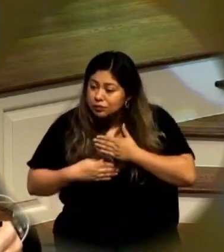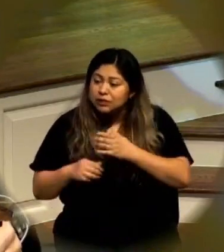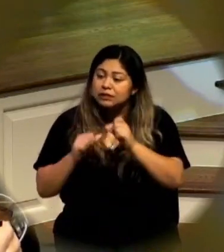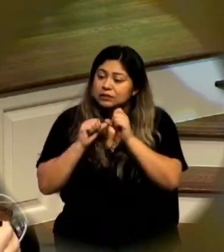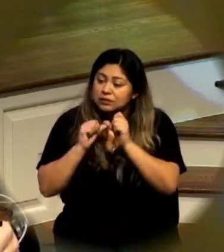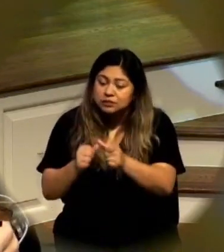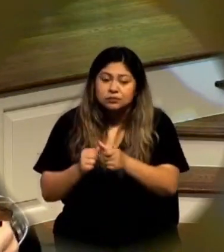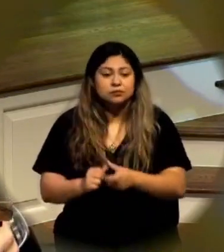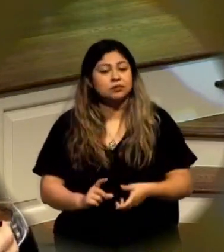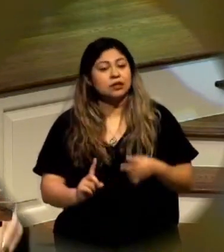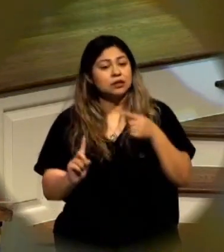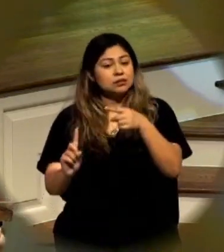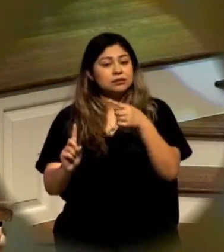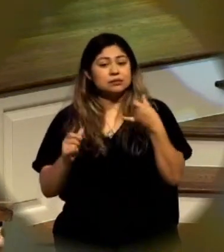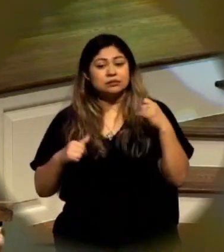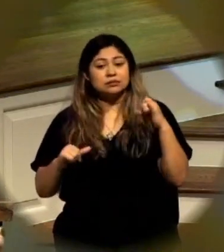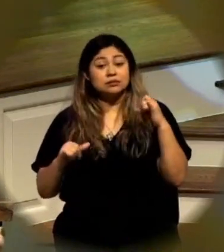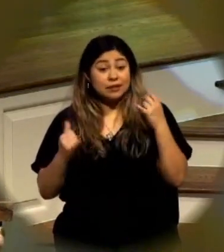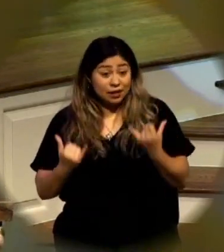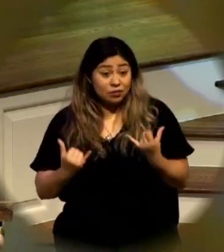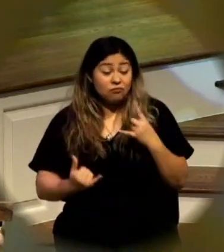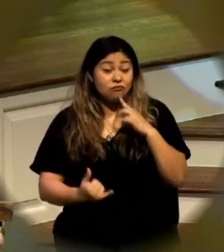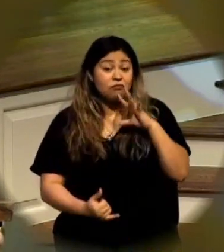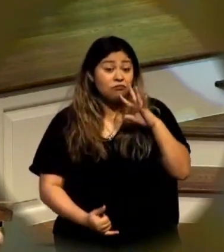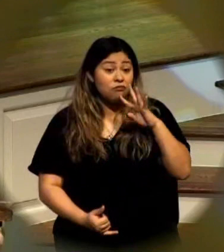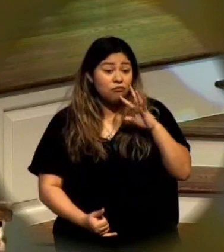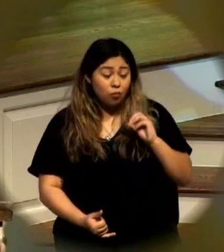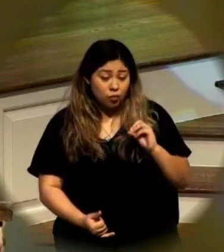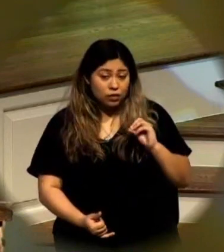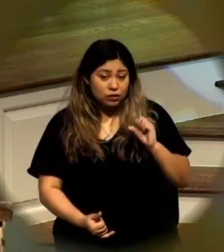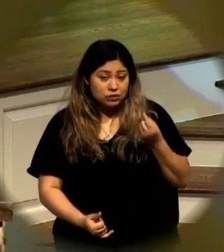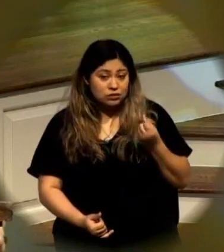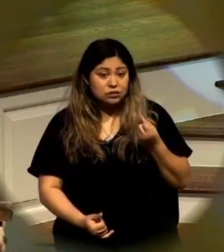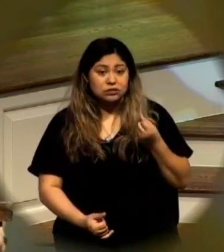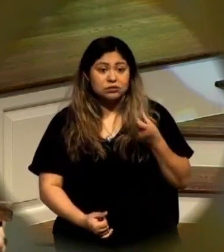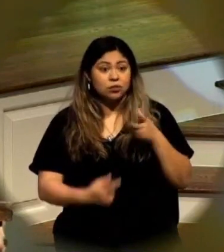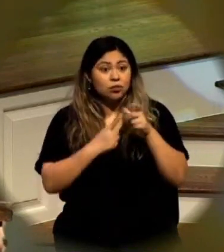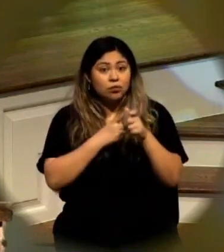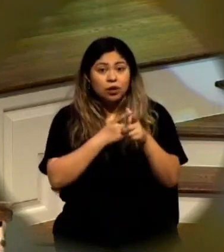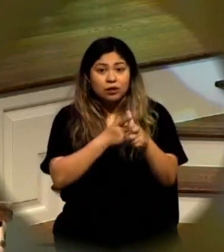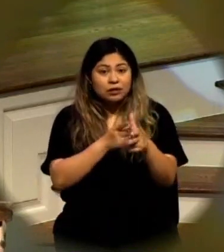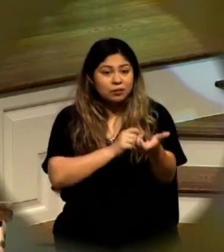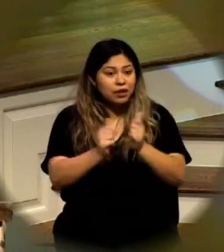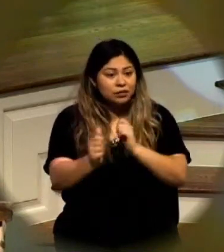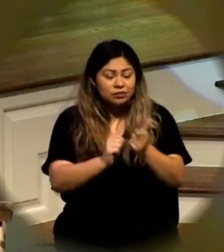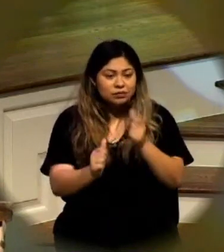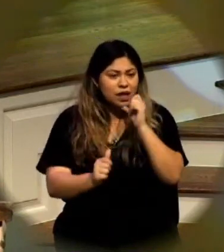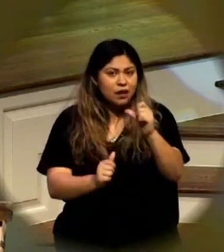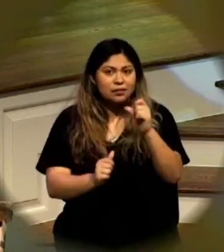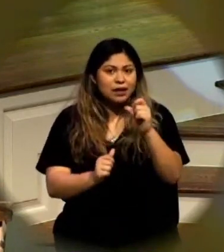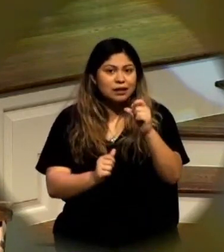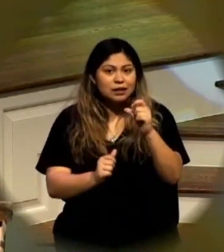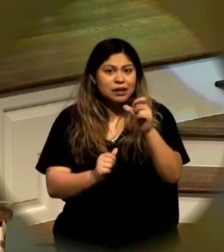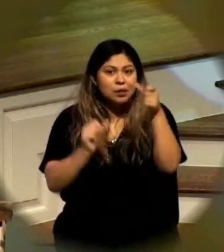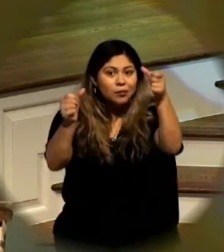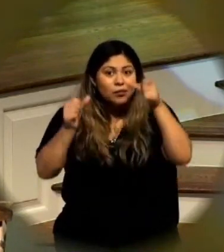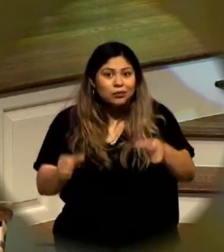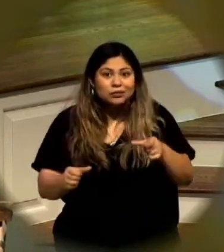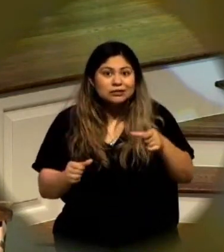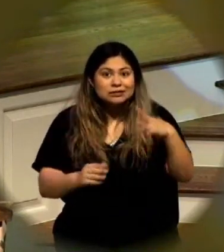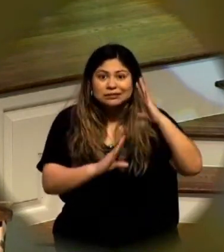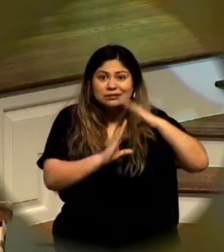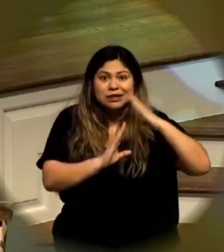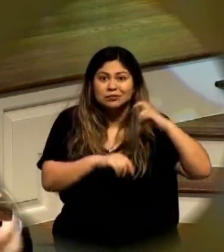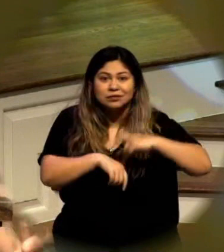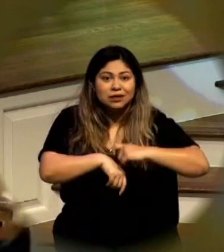And now, well into her 40s, she's running marathon after marathon, not posting the best times, but still doing something